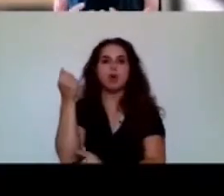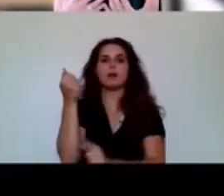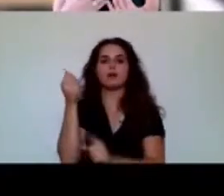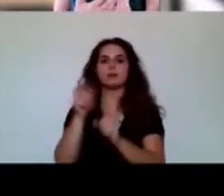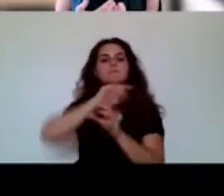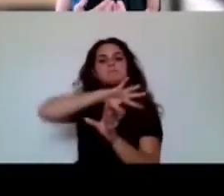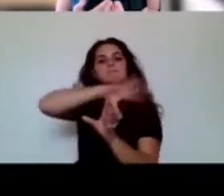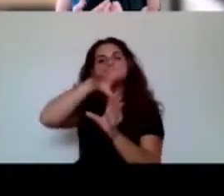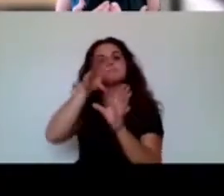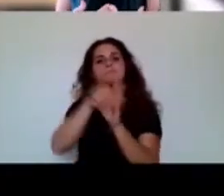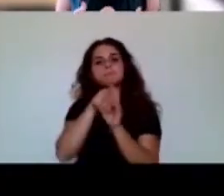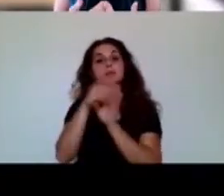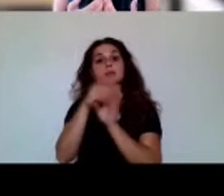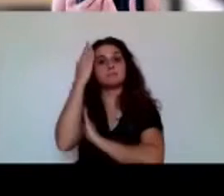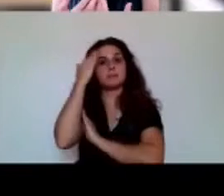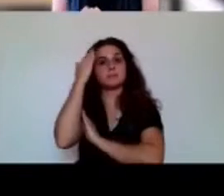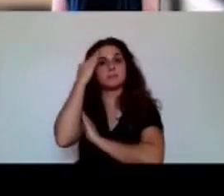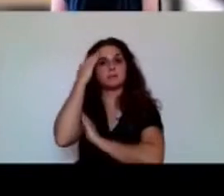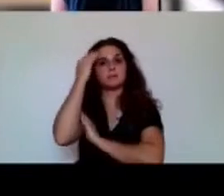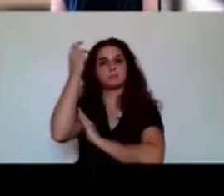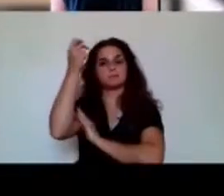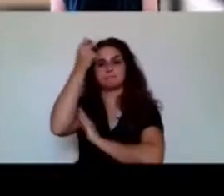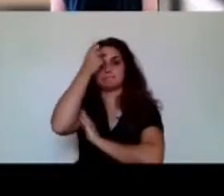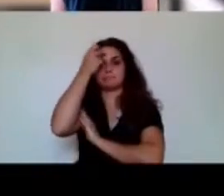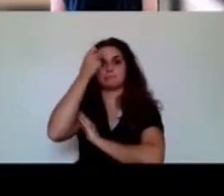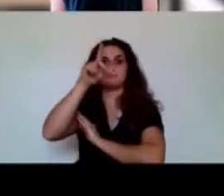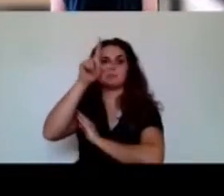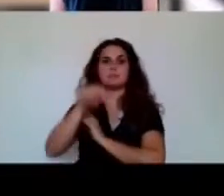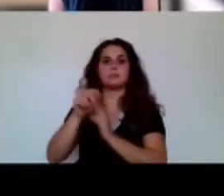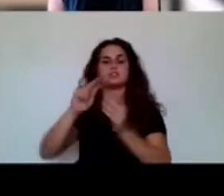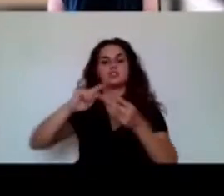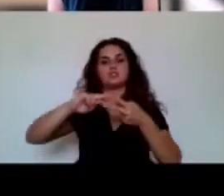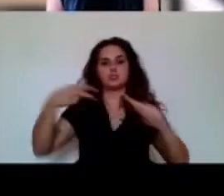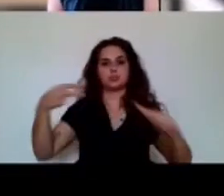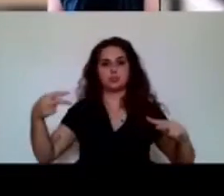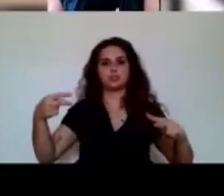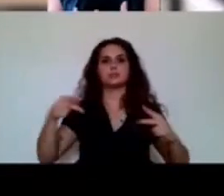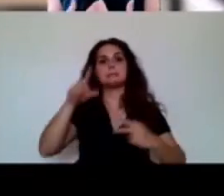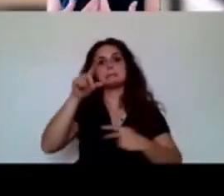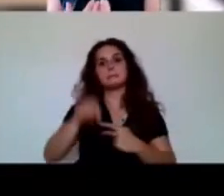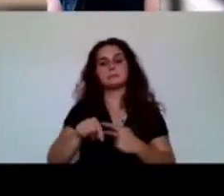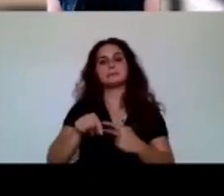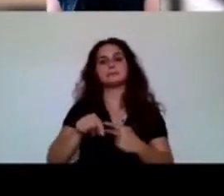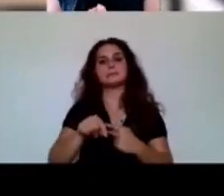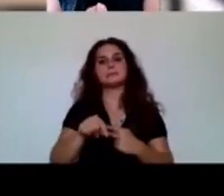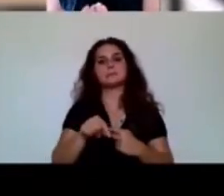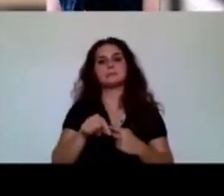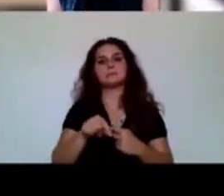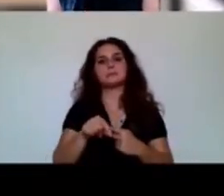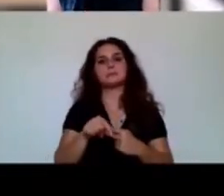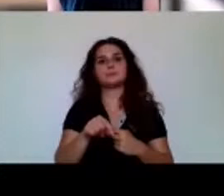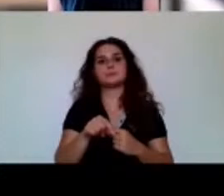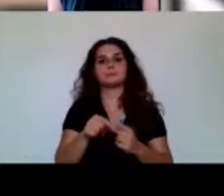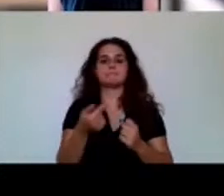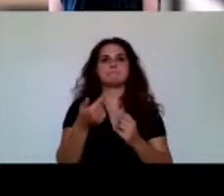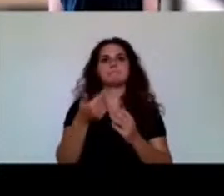integrate their implicit learning, their explicit aiming strategies, and also the awareness of the fact that